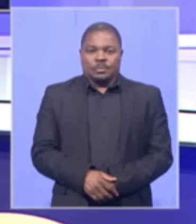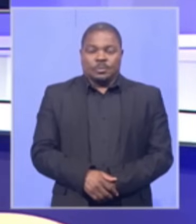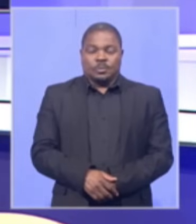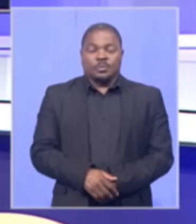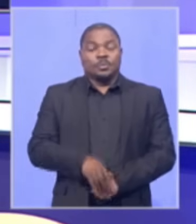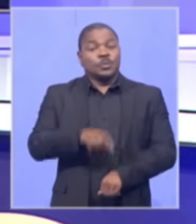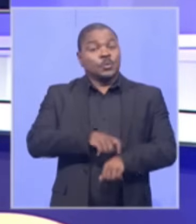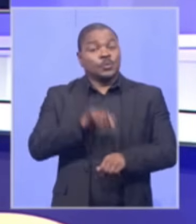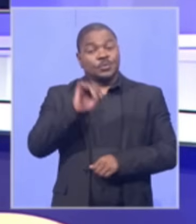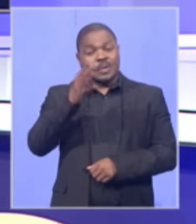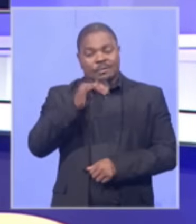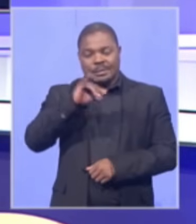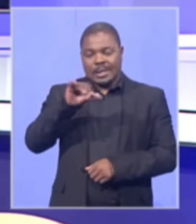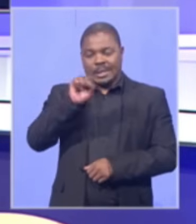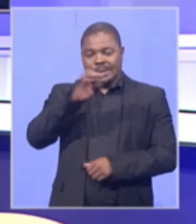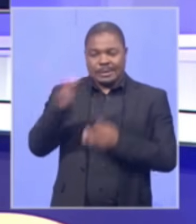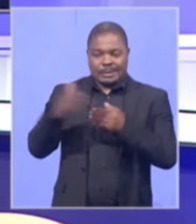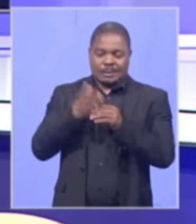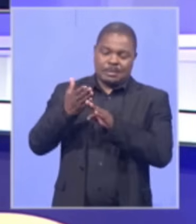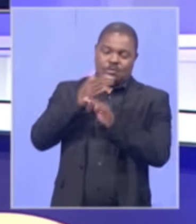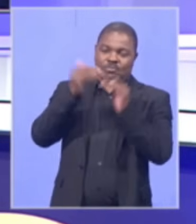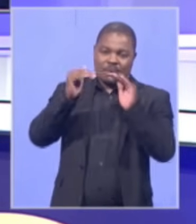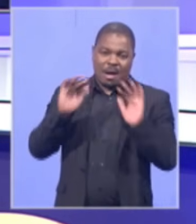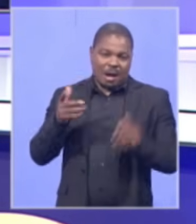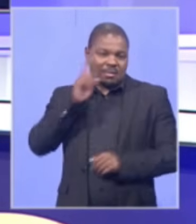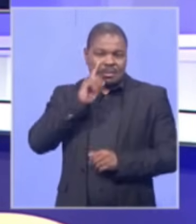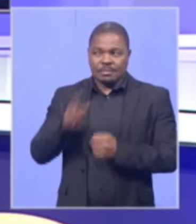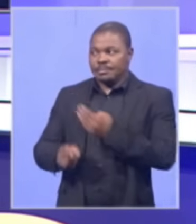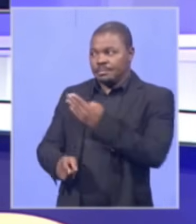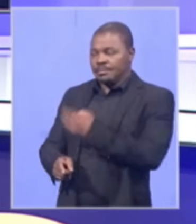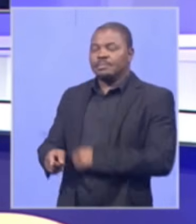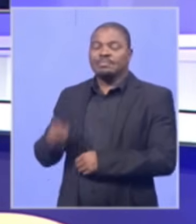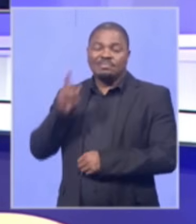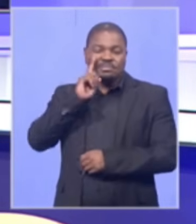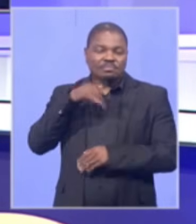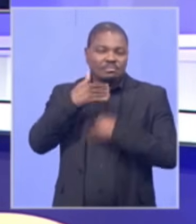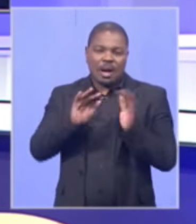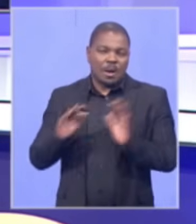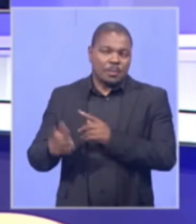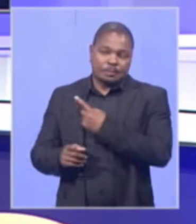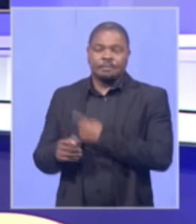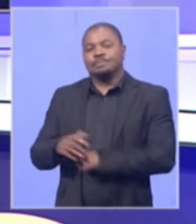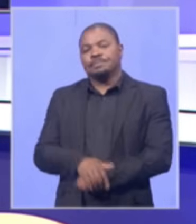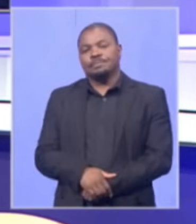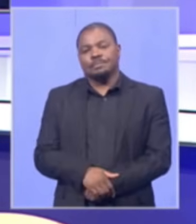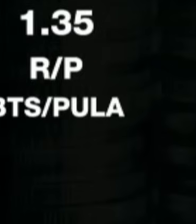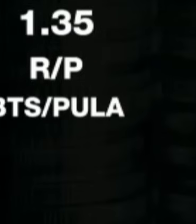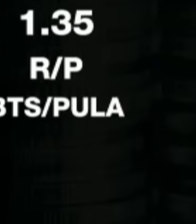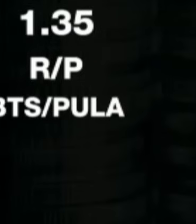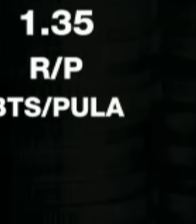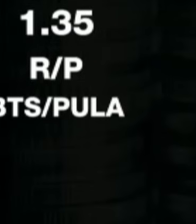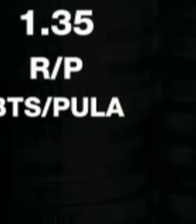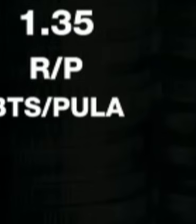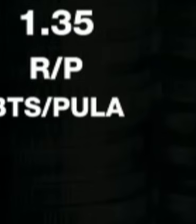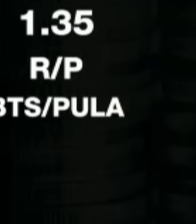Bešomi ba reka dišere JSA e tswaletše pejana iring ya bohlano bjalo a re boneng ka boripana gore e šomile bjang.